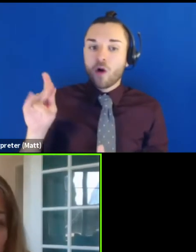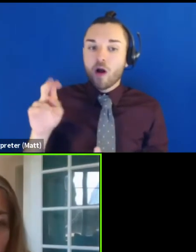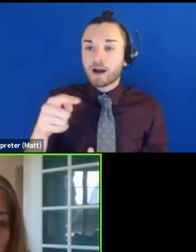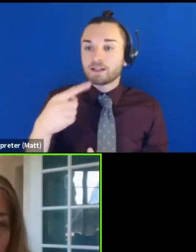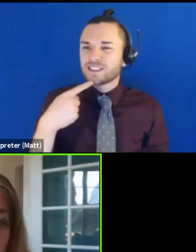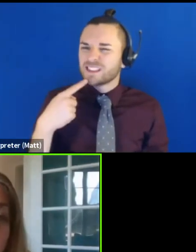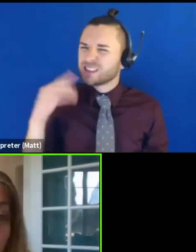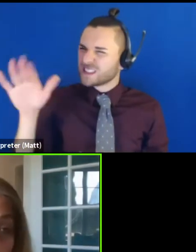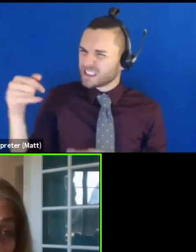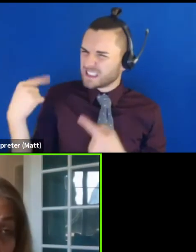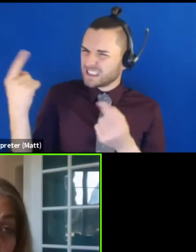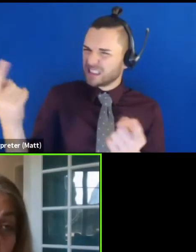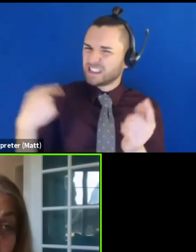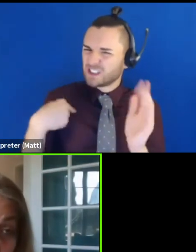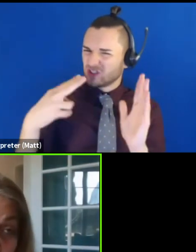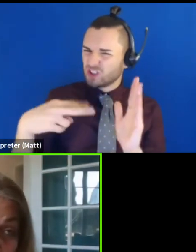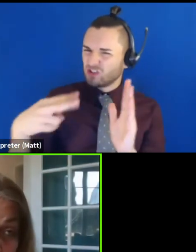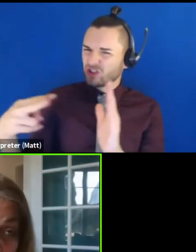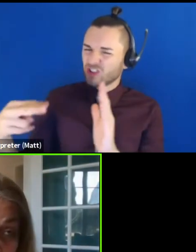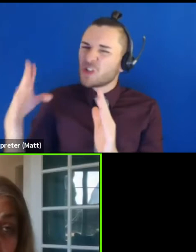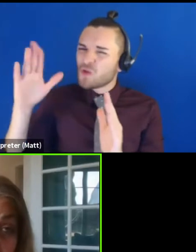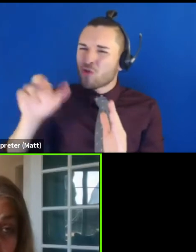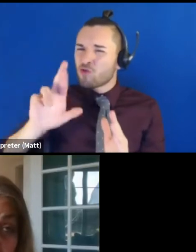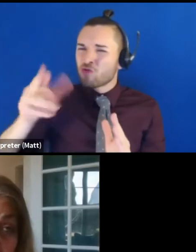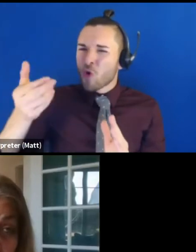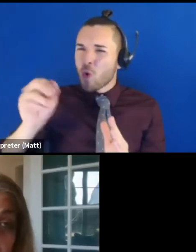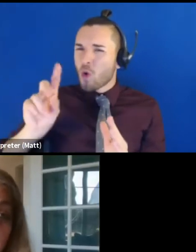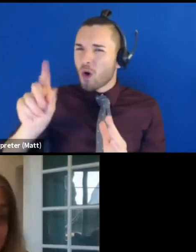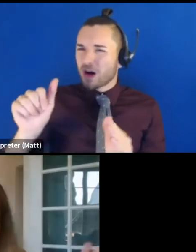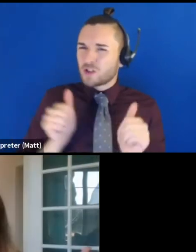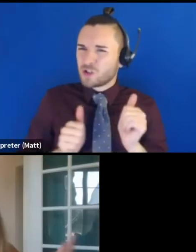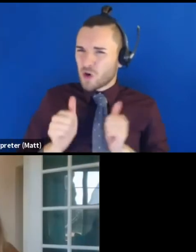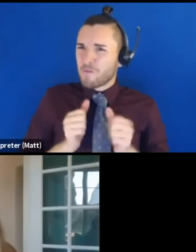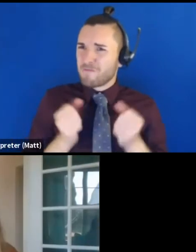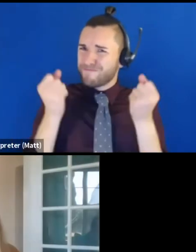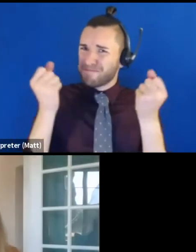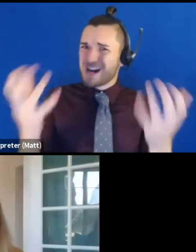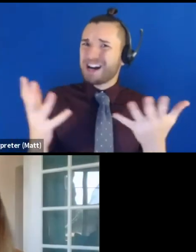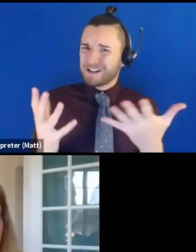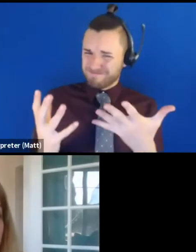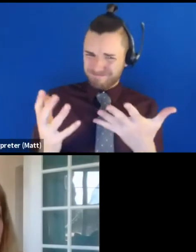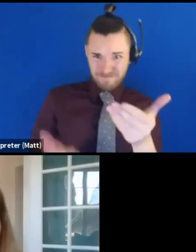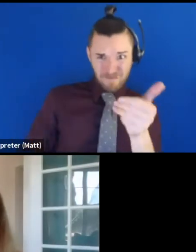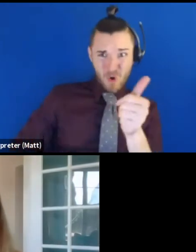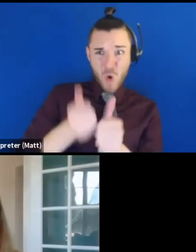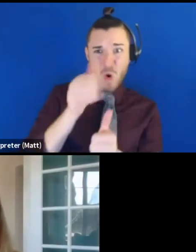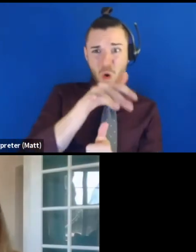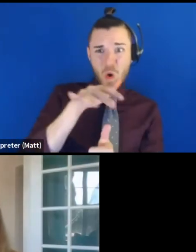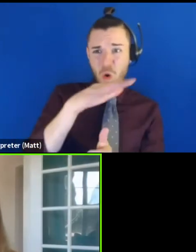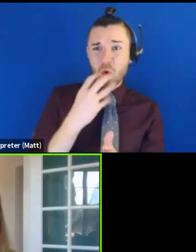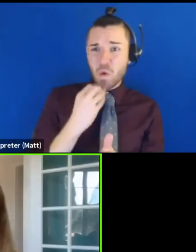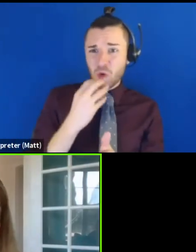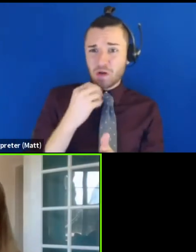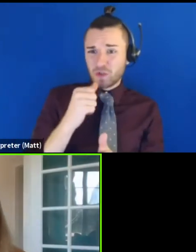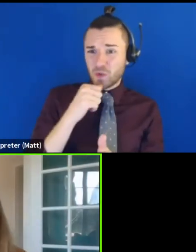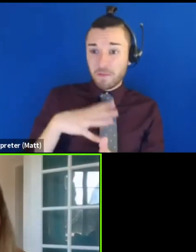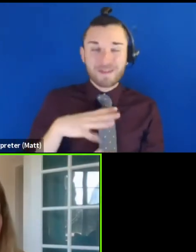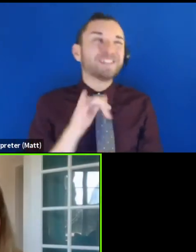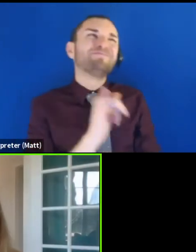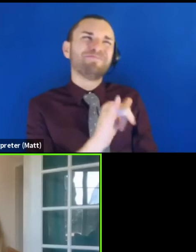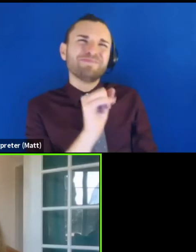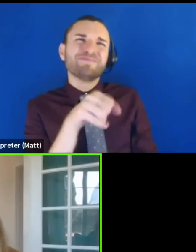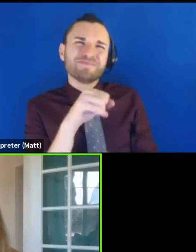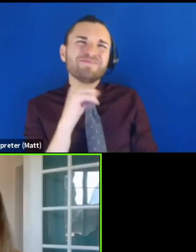the majority of writers of Rhoda were Jewish women. Yeah, that's not surprising to me, and that's interesting. Rhoda is such